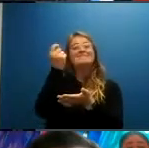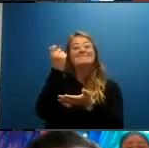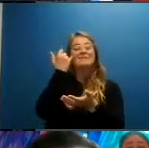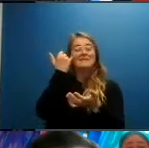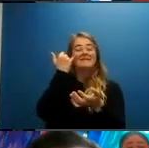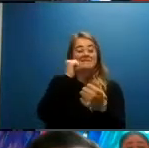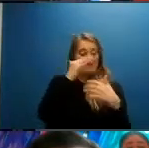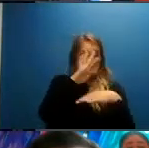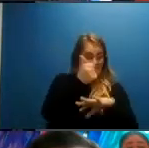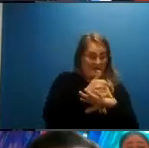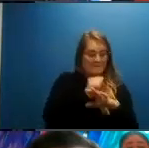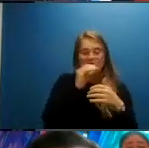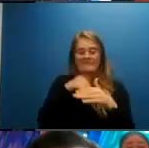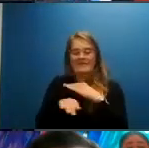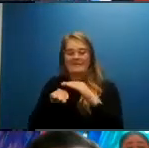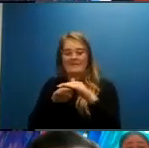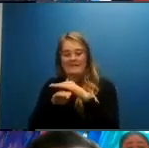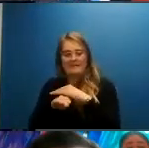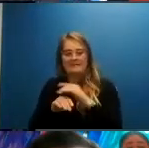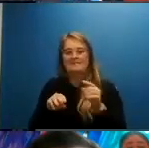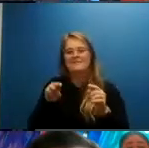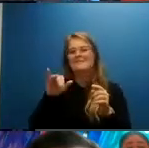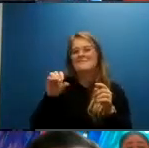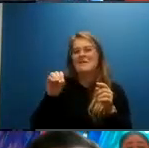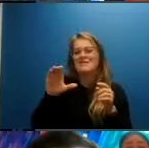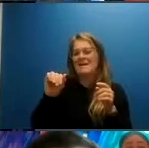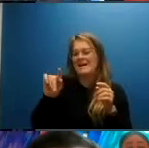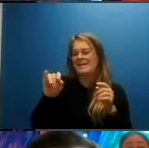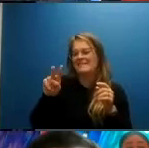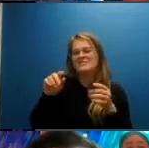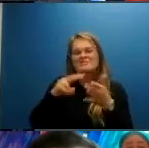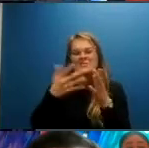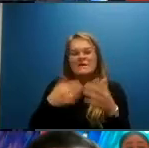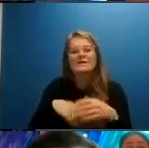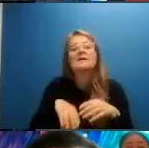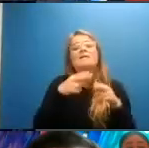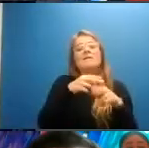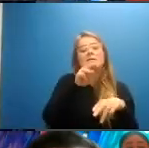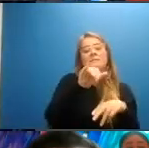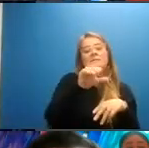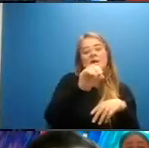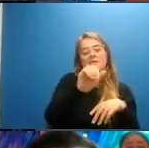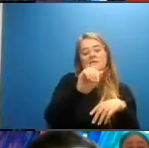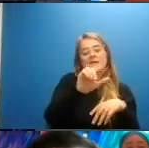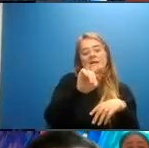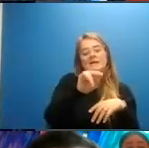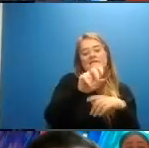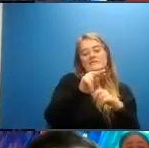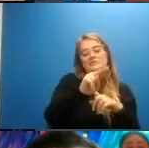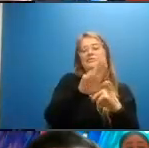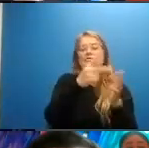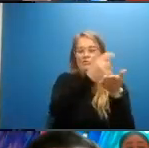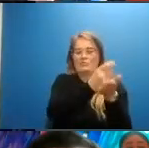to the clients around here. What is the myoactivation again, Will? Yeah, it's called myoactivation. That's the treatment that she provides. It's